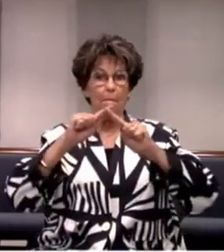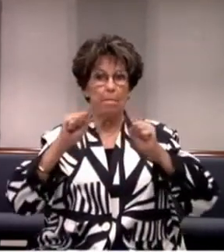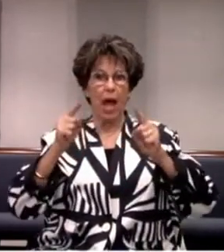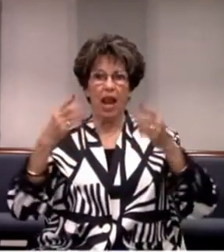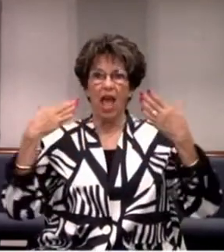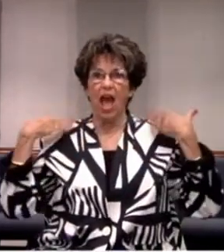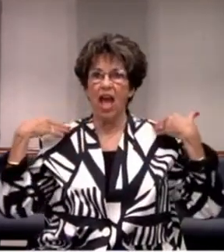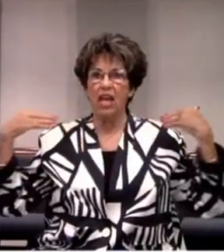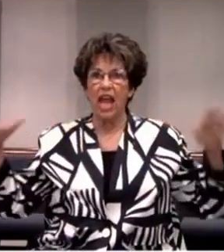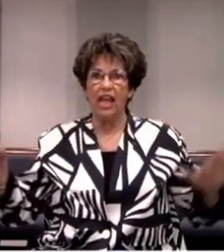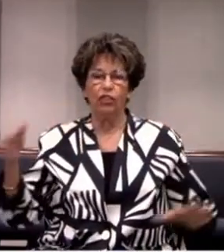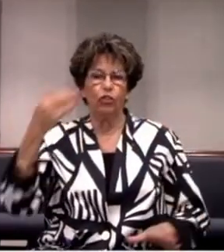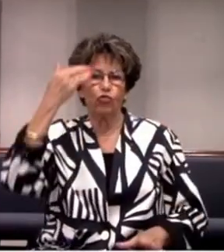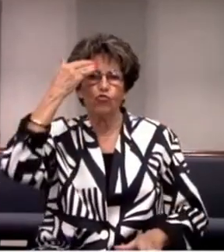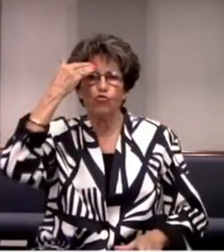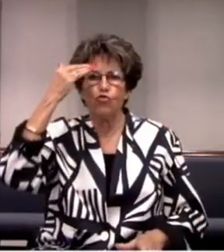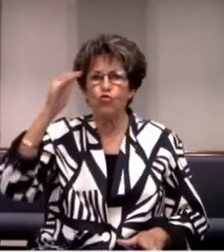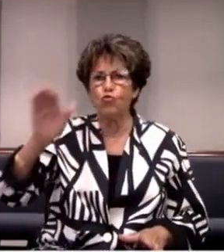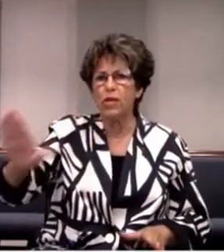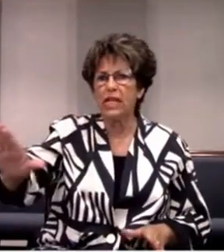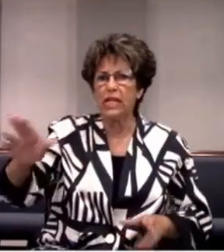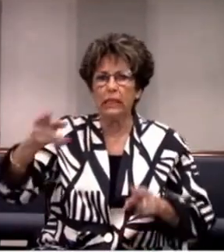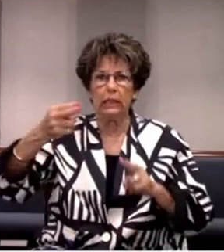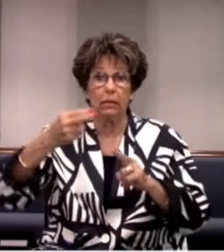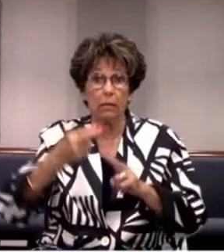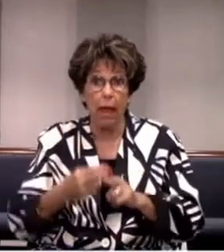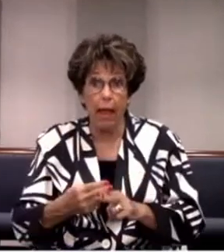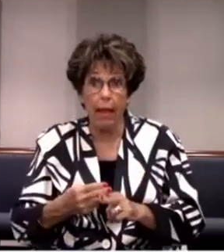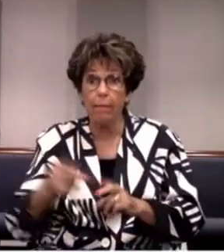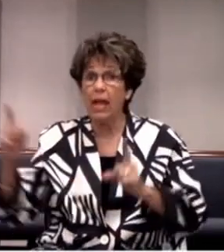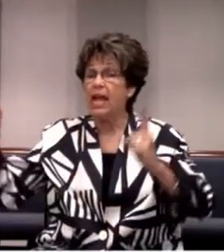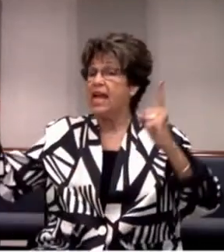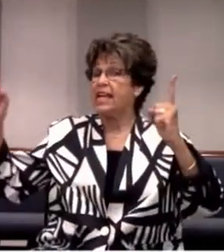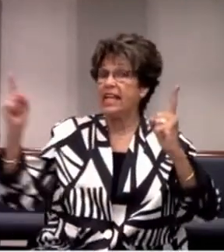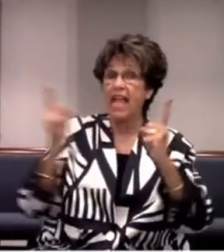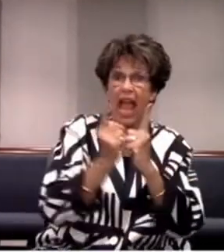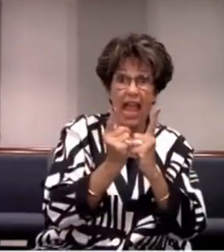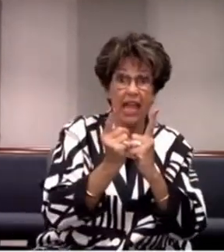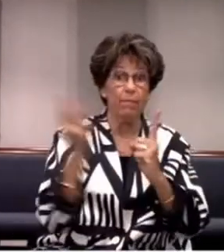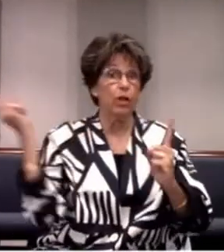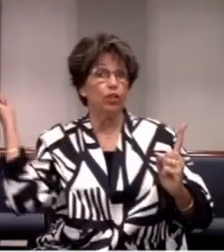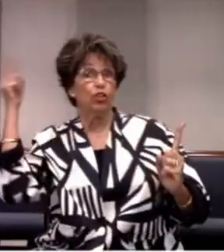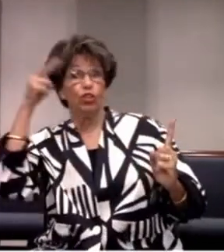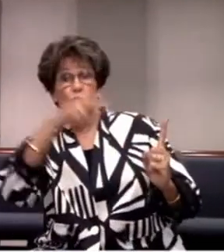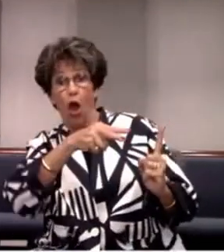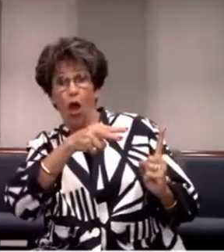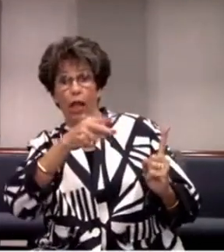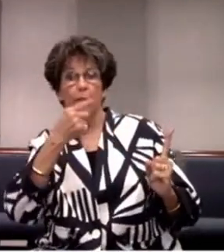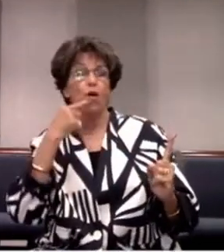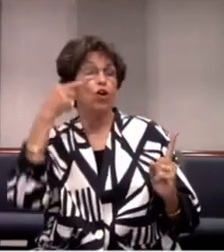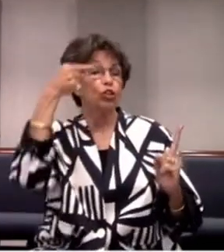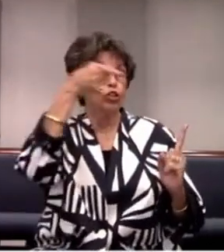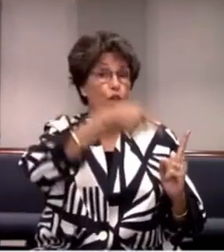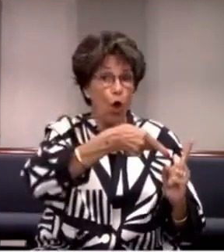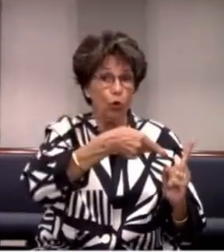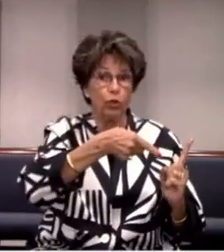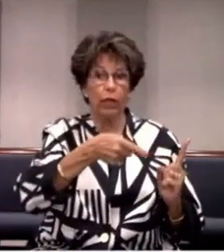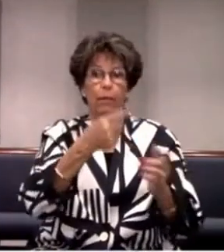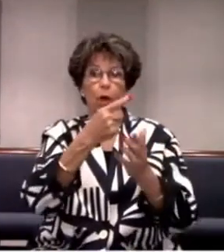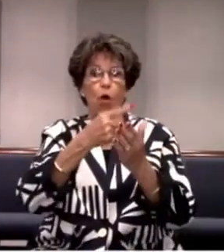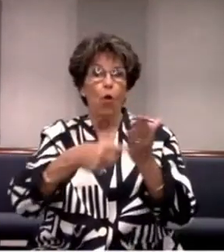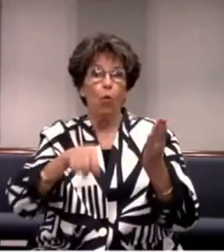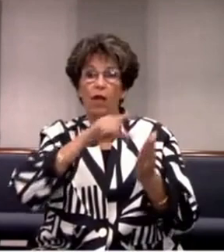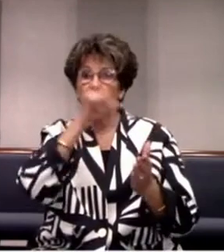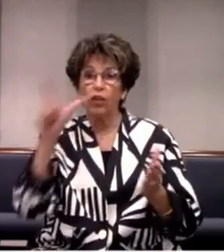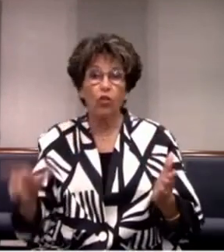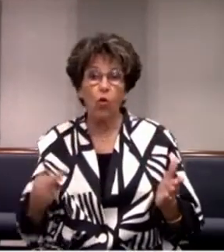If Cornelius would have died in verses 5 to 43, he'd have went to